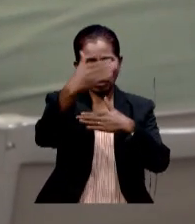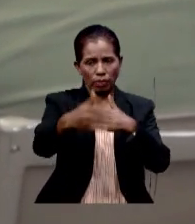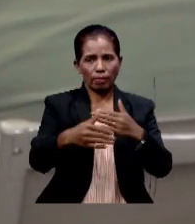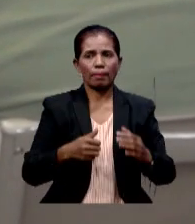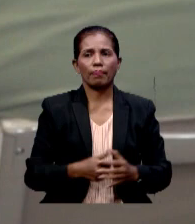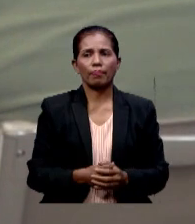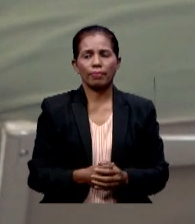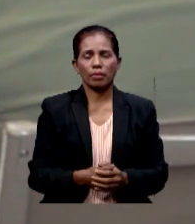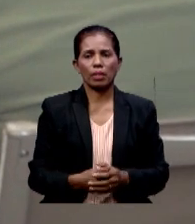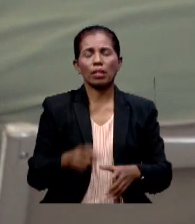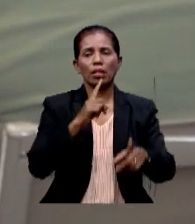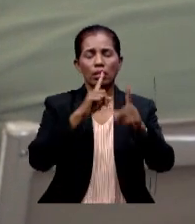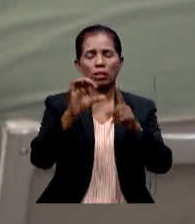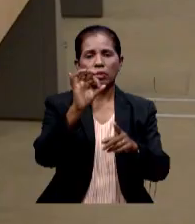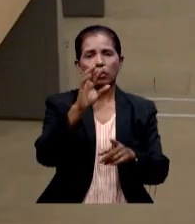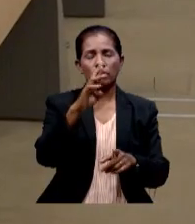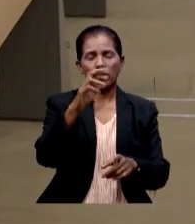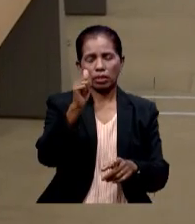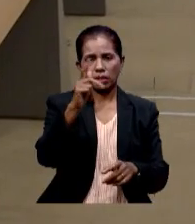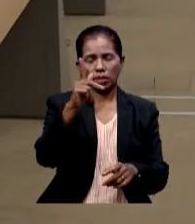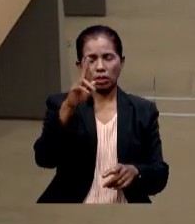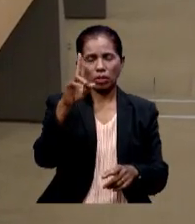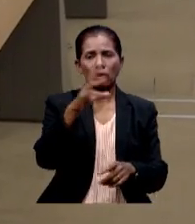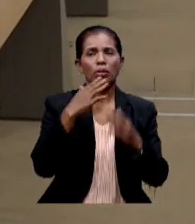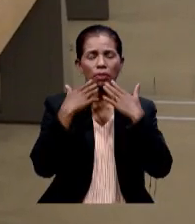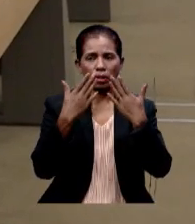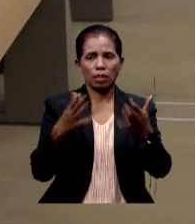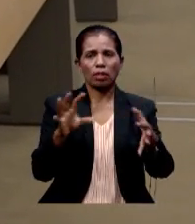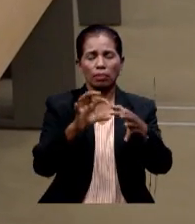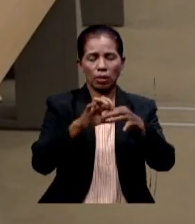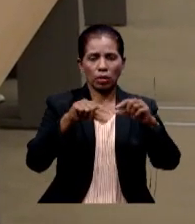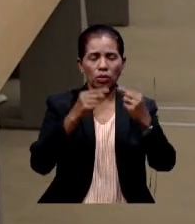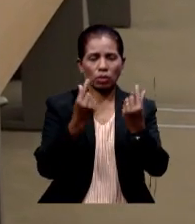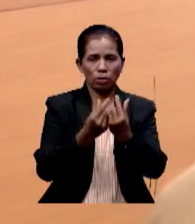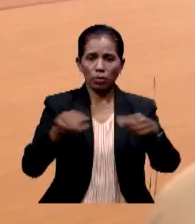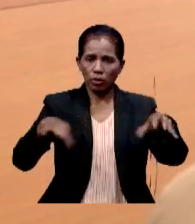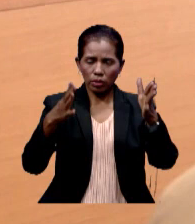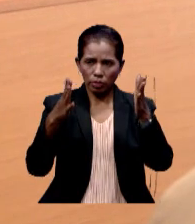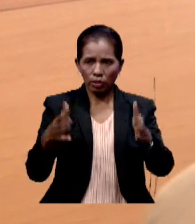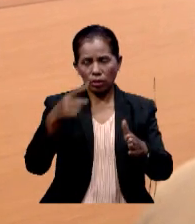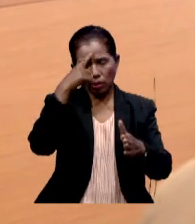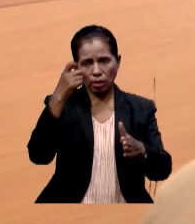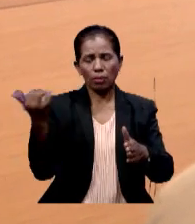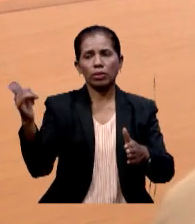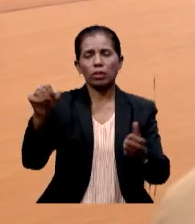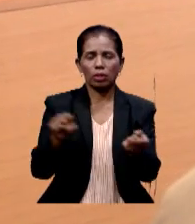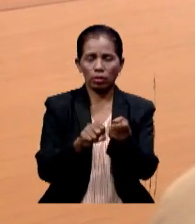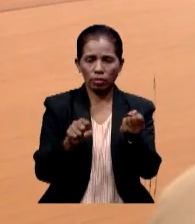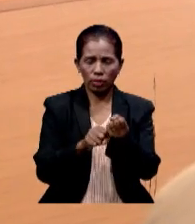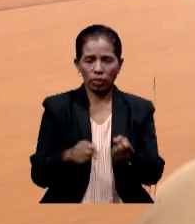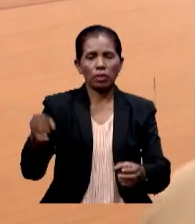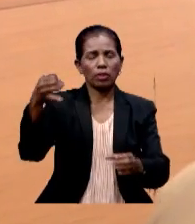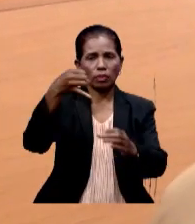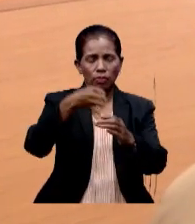Ia nia intervenção, Francisco Calboa de Lai agradece ba membro Grupo Trabalho Sira, tamba ho Sira nia apoio no